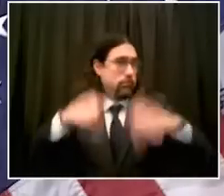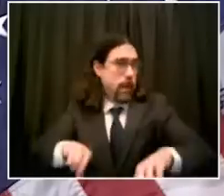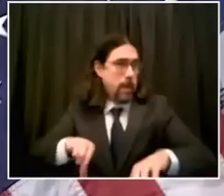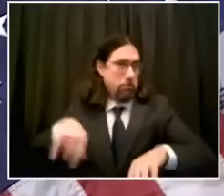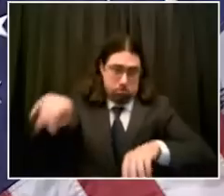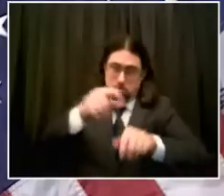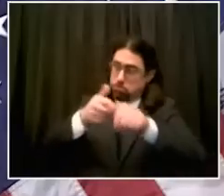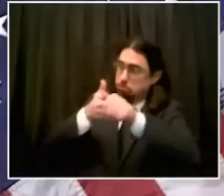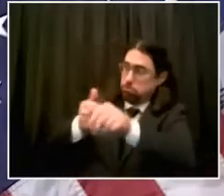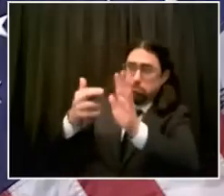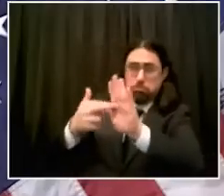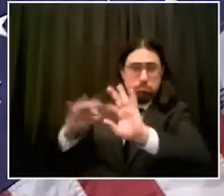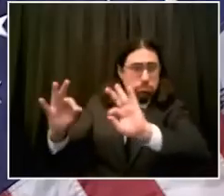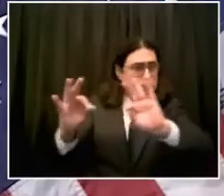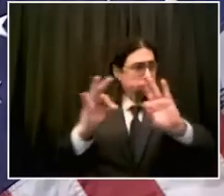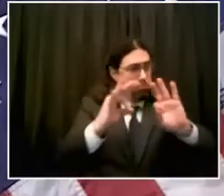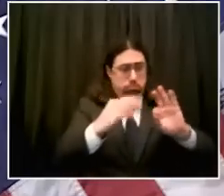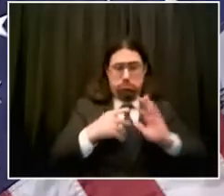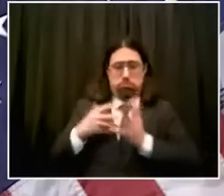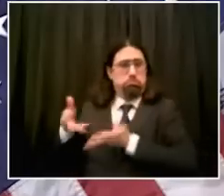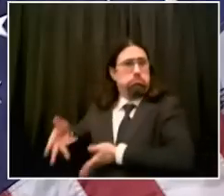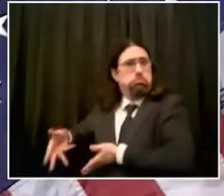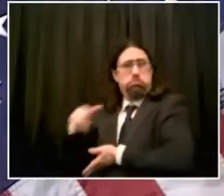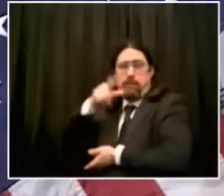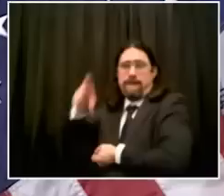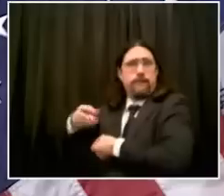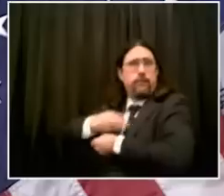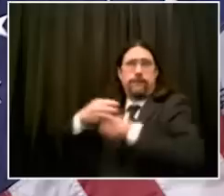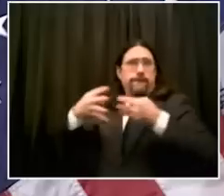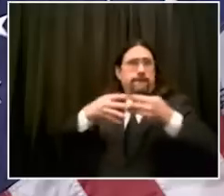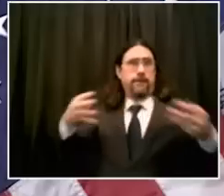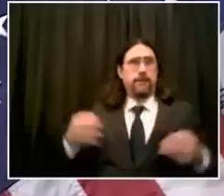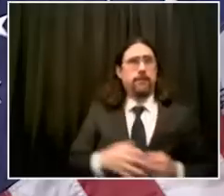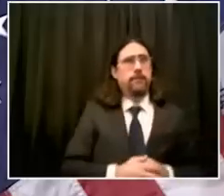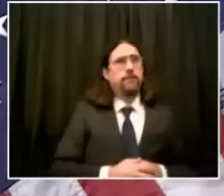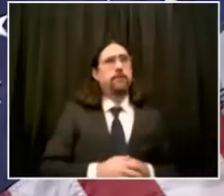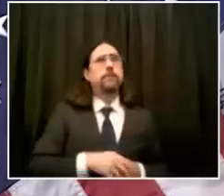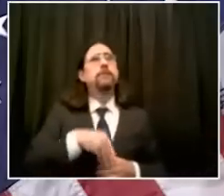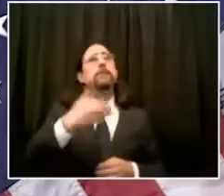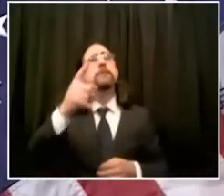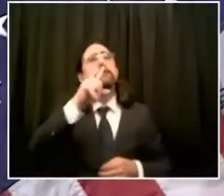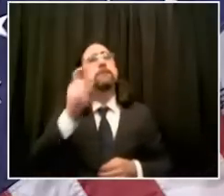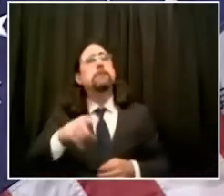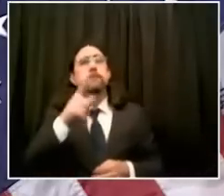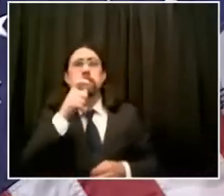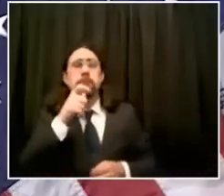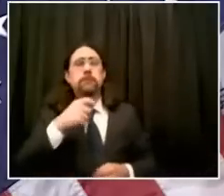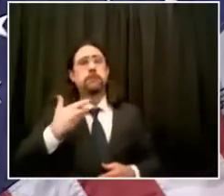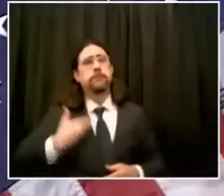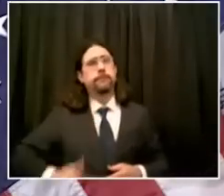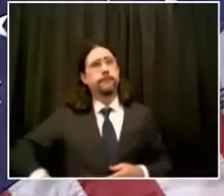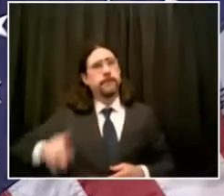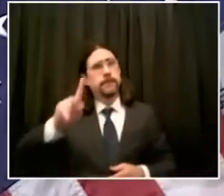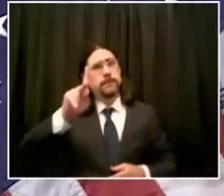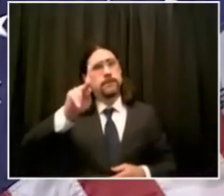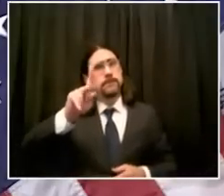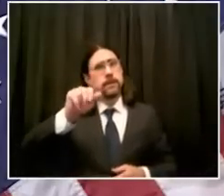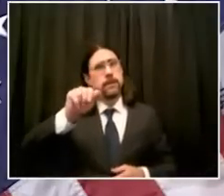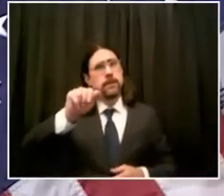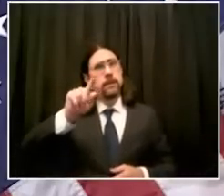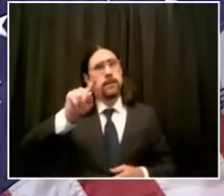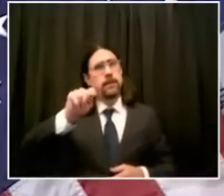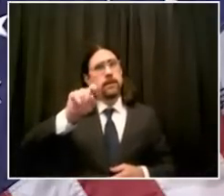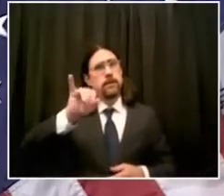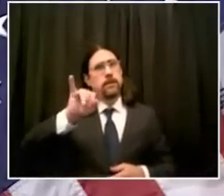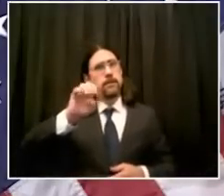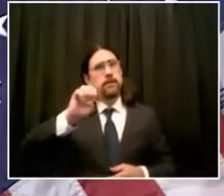morning, everyone. My question is, I had asked it last week. I just wanted to check on an update because I've seen a lot of people asking about it.